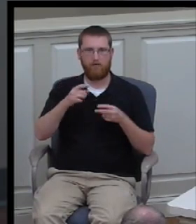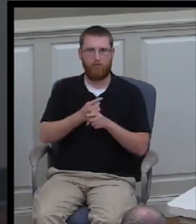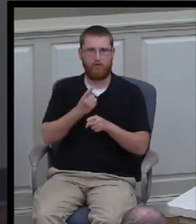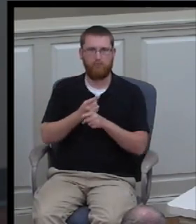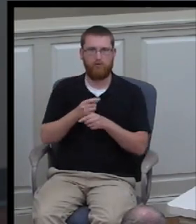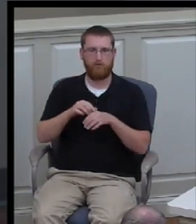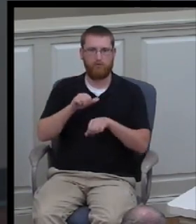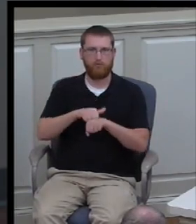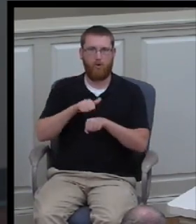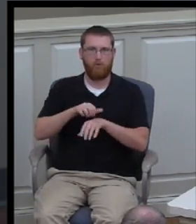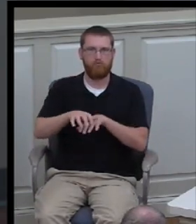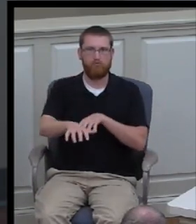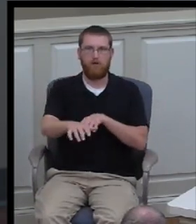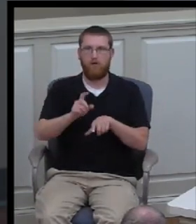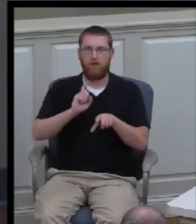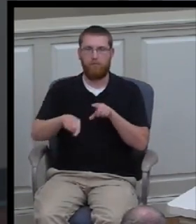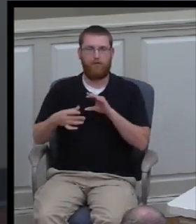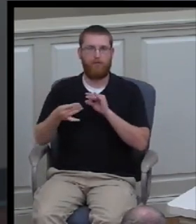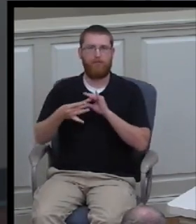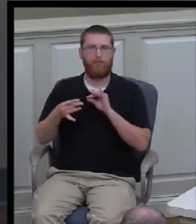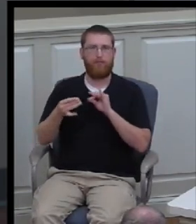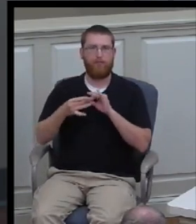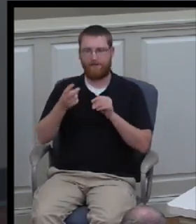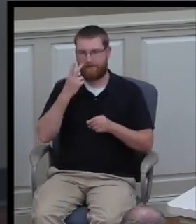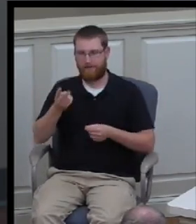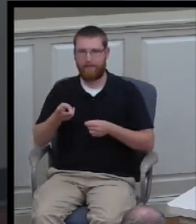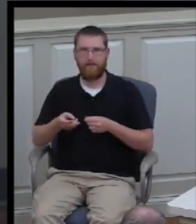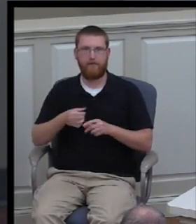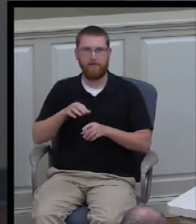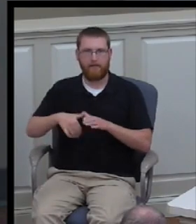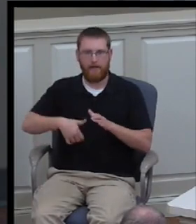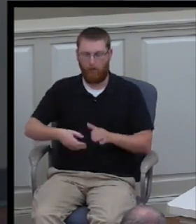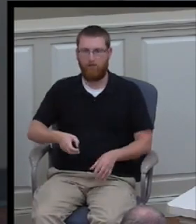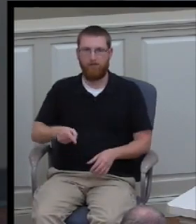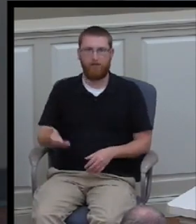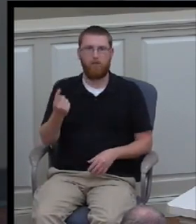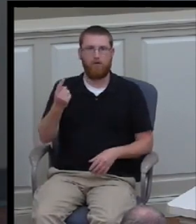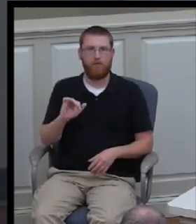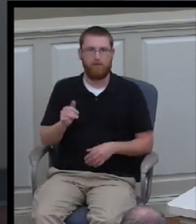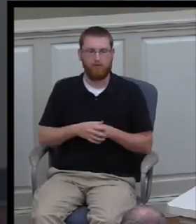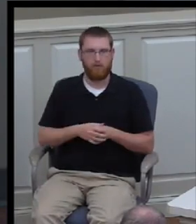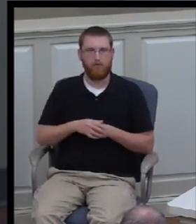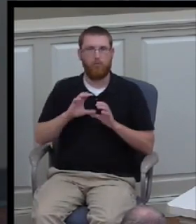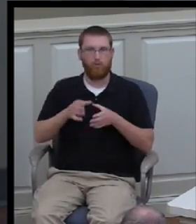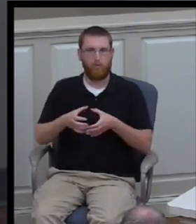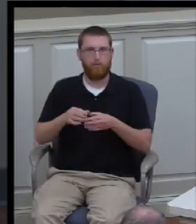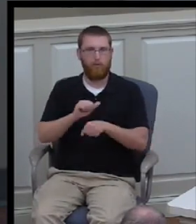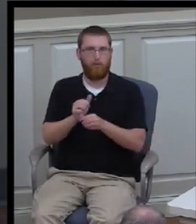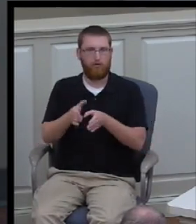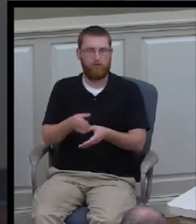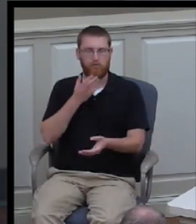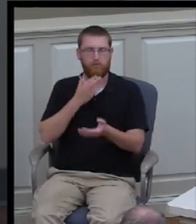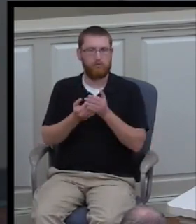stuff, but they're common all over the place around here. Every time you start digging, you run into them. So the guys did a real good job in what they've